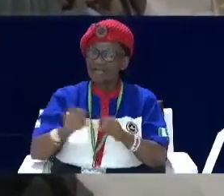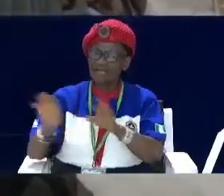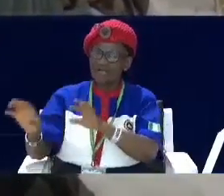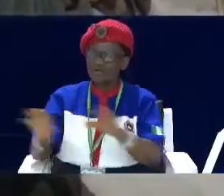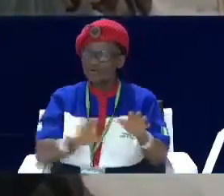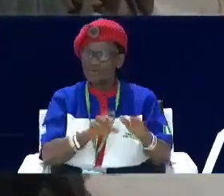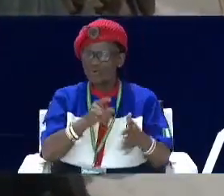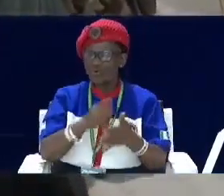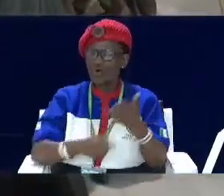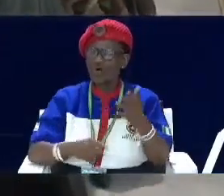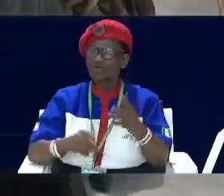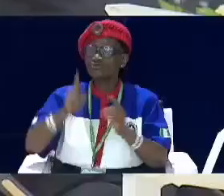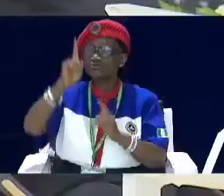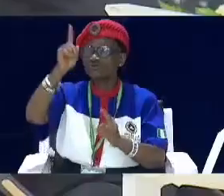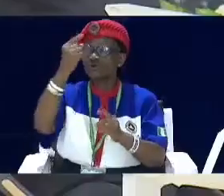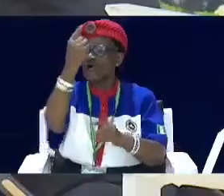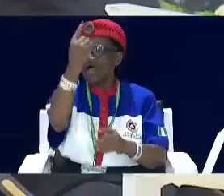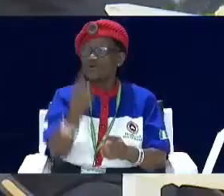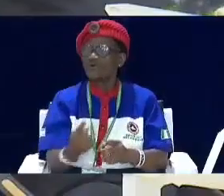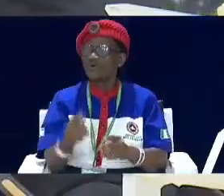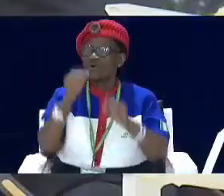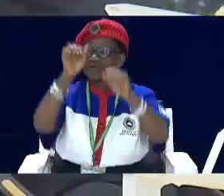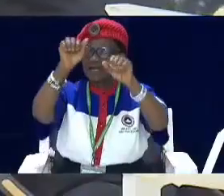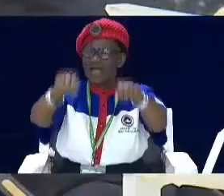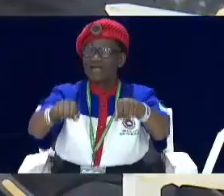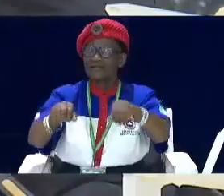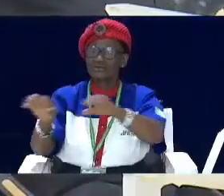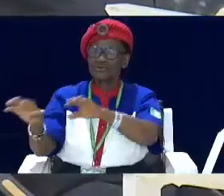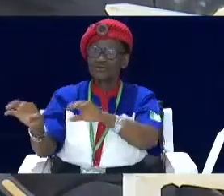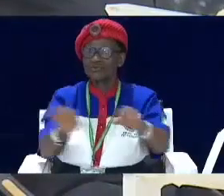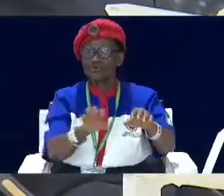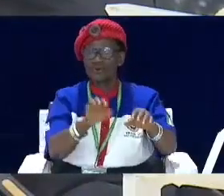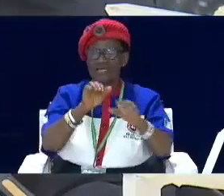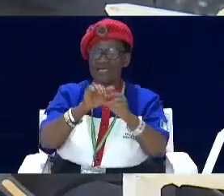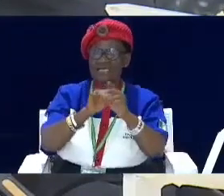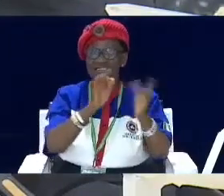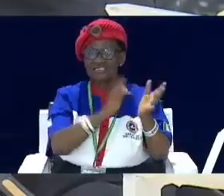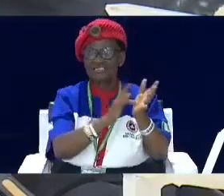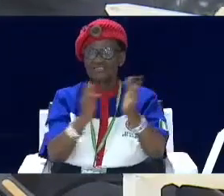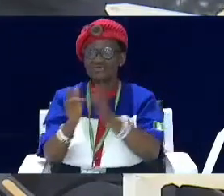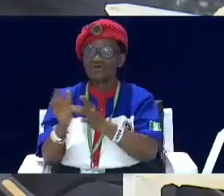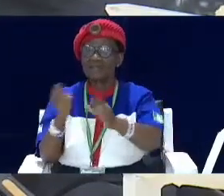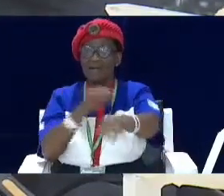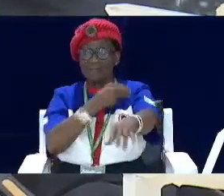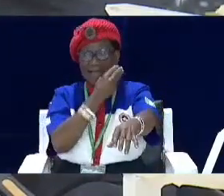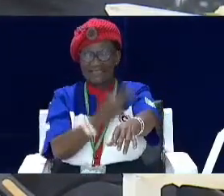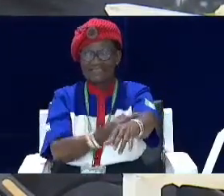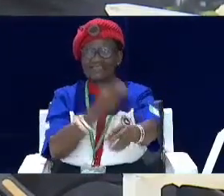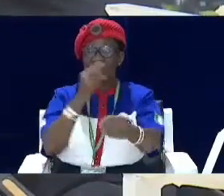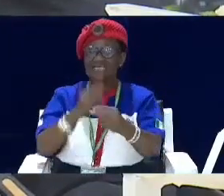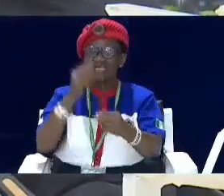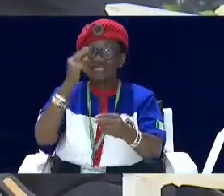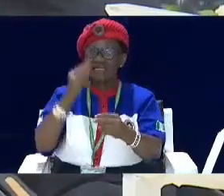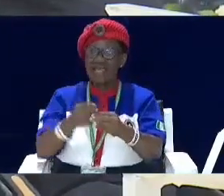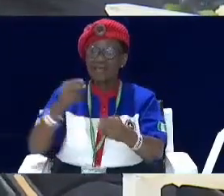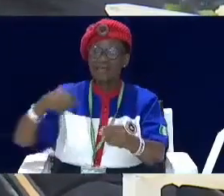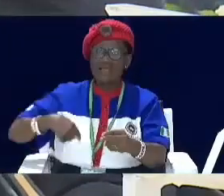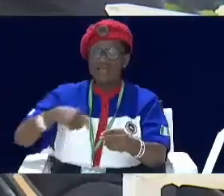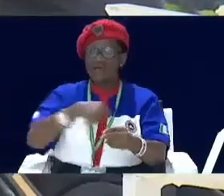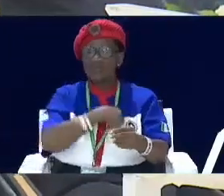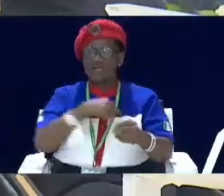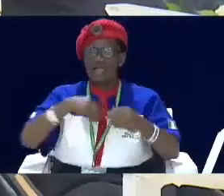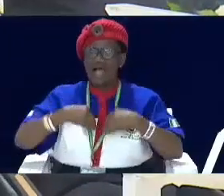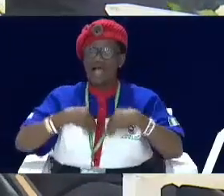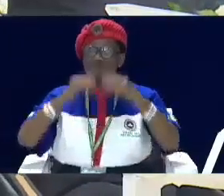do. E se ohun ti o je pe eyin nikan lo le se. In Jesus' mighty name, we have prayed. Ni oruko nla Jesu